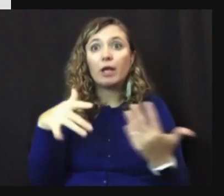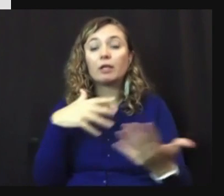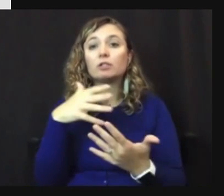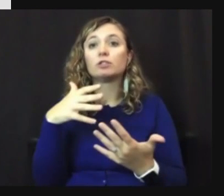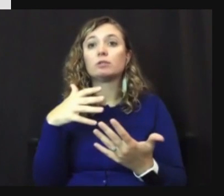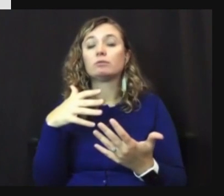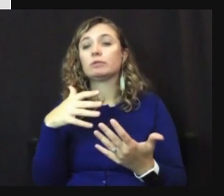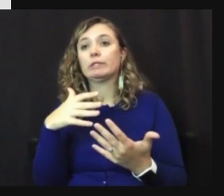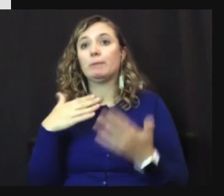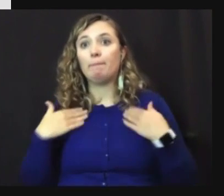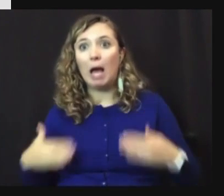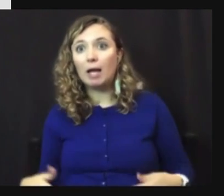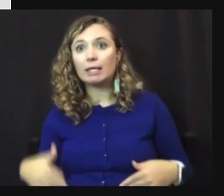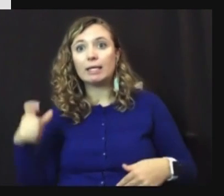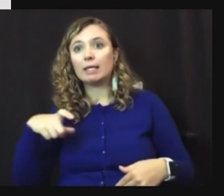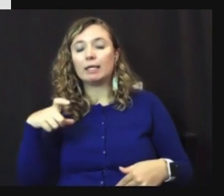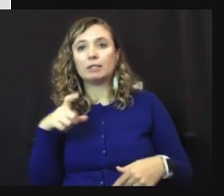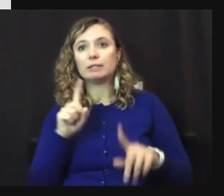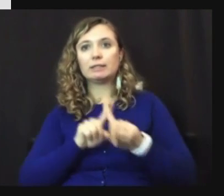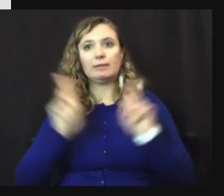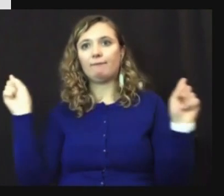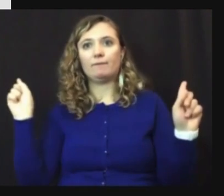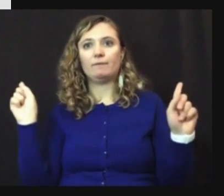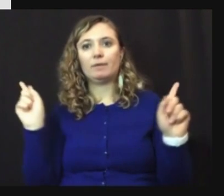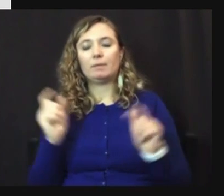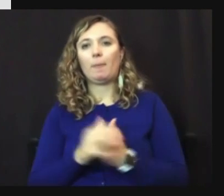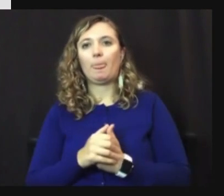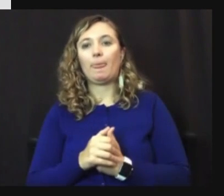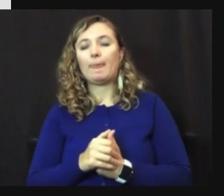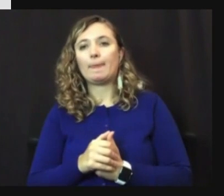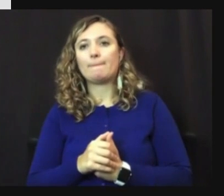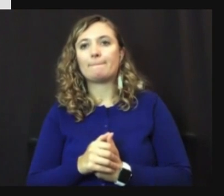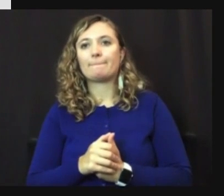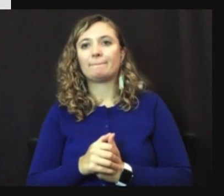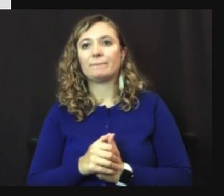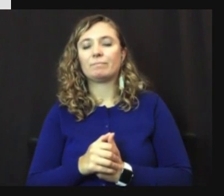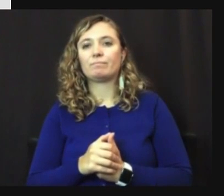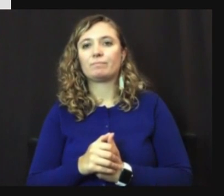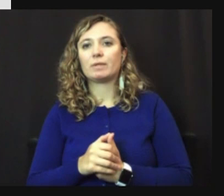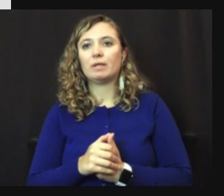to be different, just because our bodies grow and change.